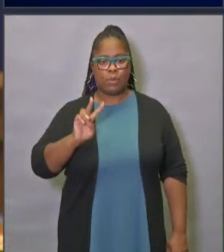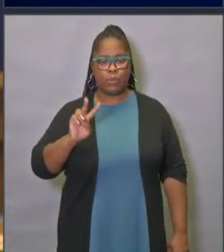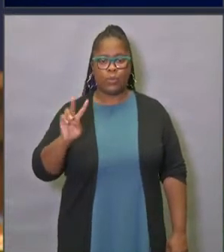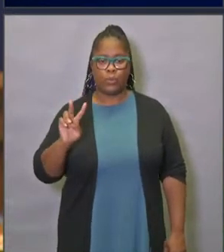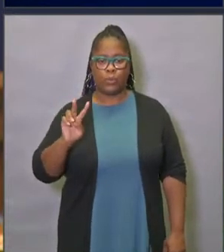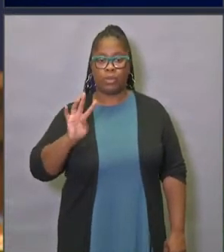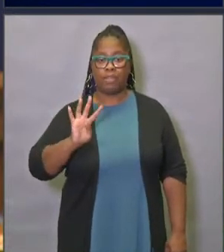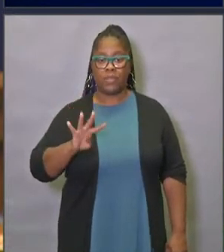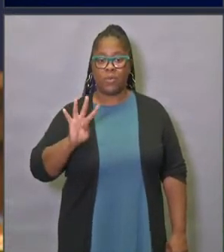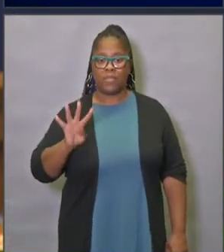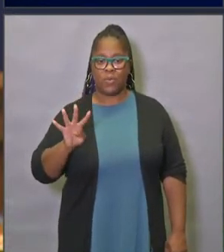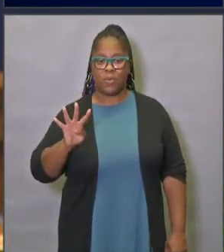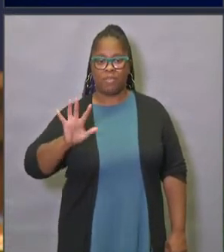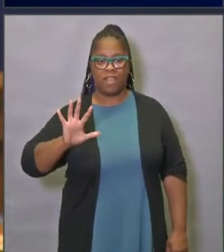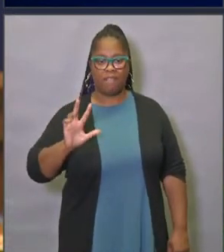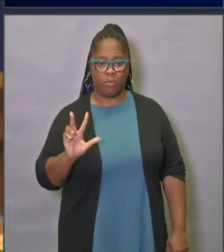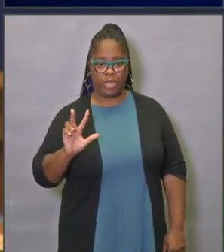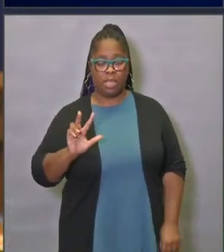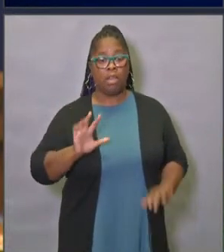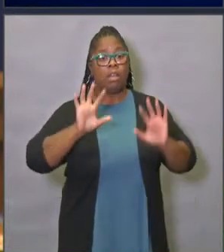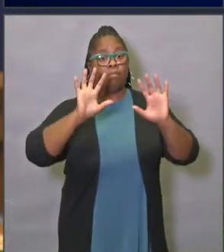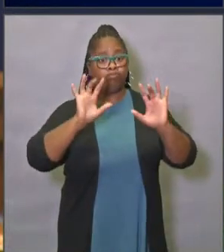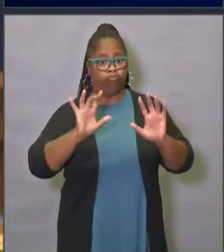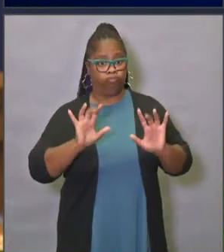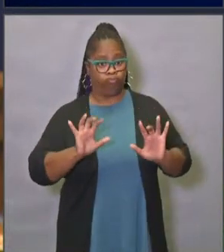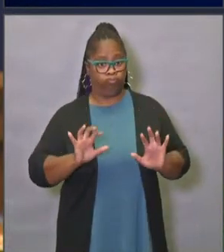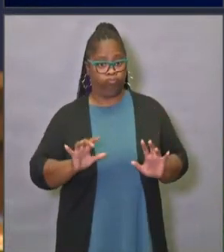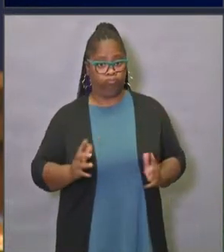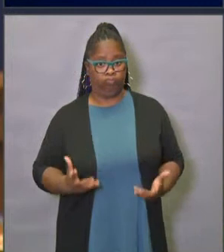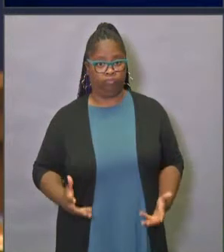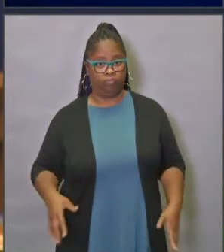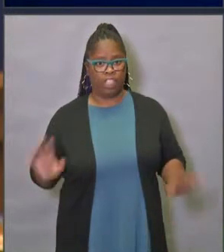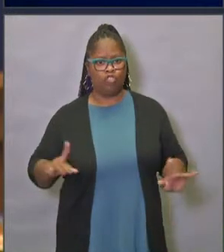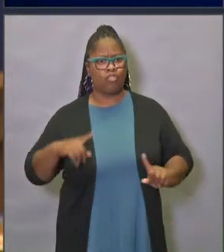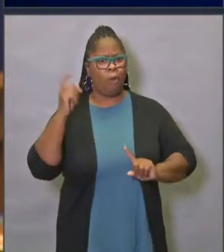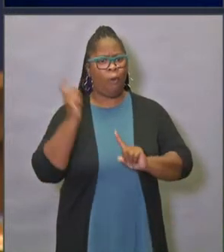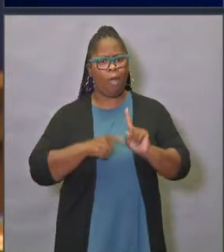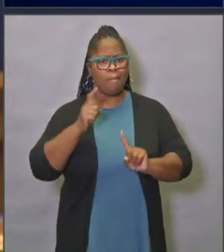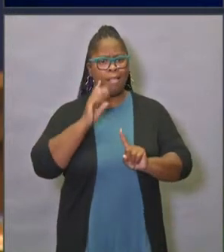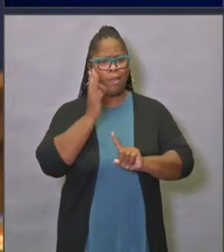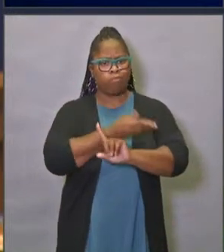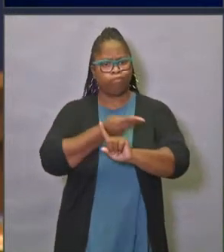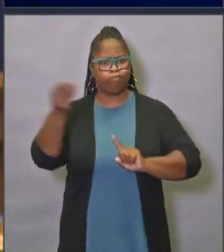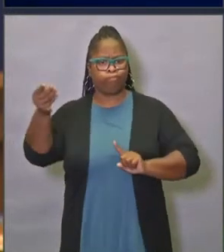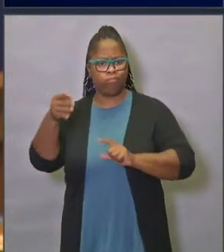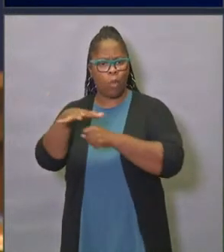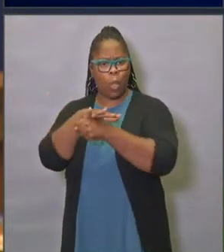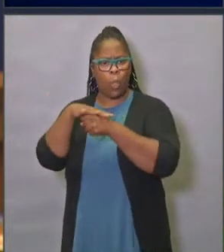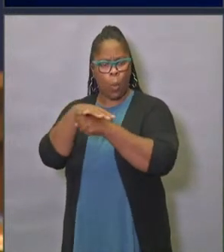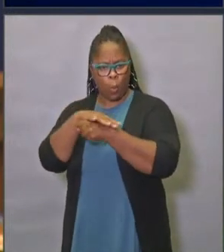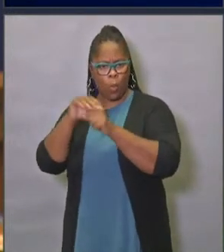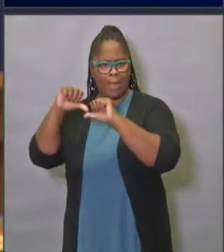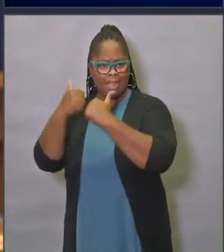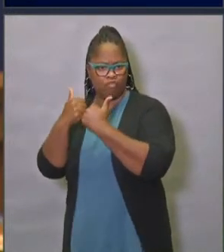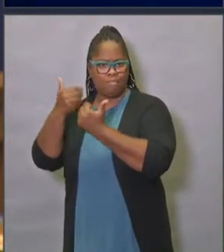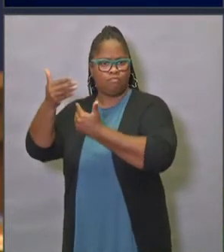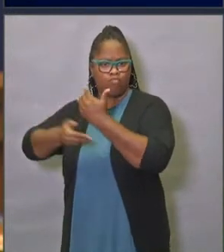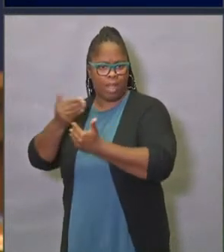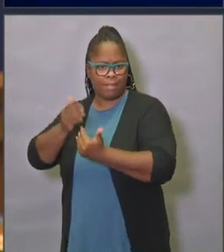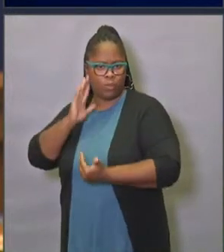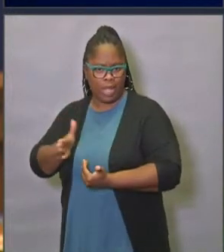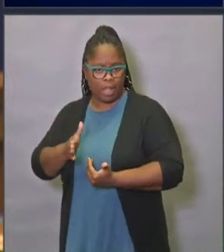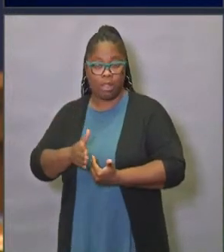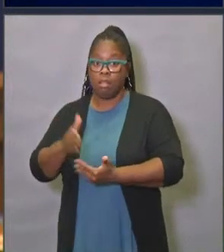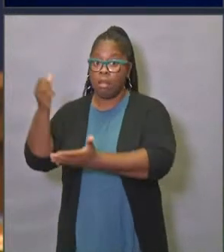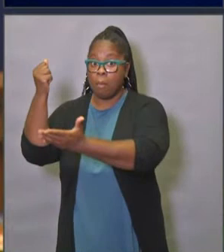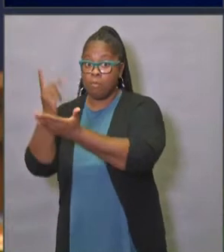888-922-4453. Once the family completes the online application, it is automatically routed to a local partner agency for processing.